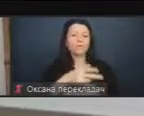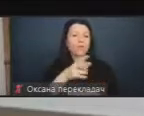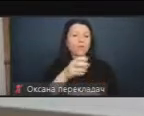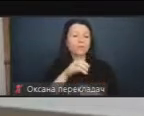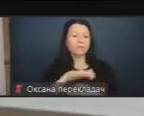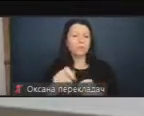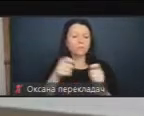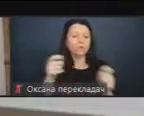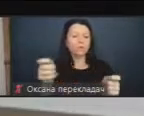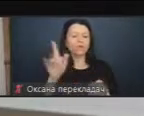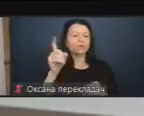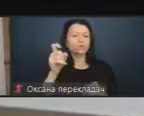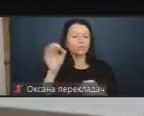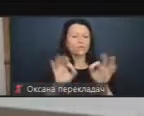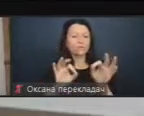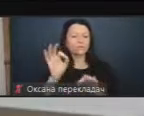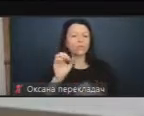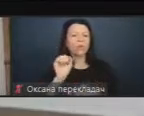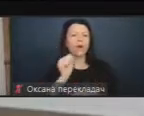employment.